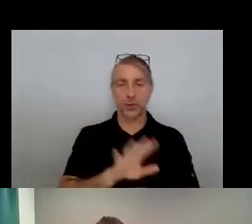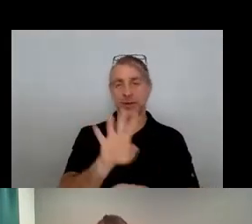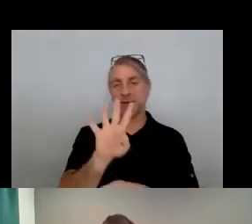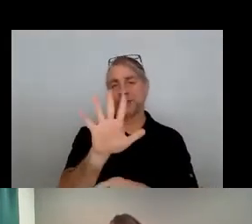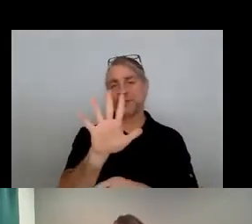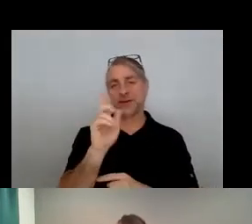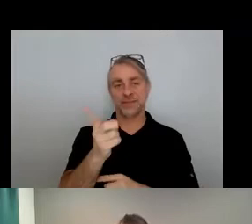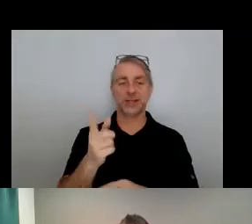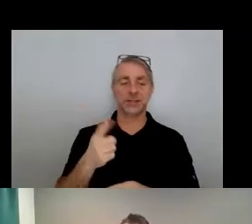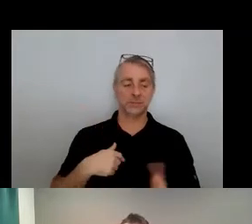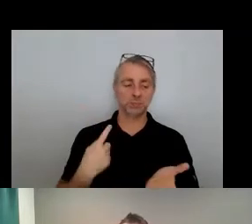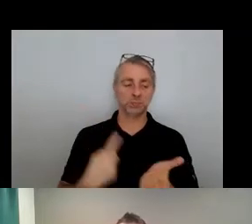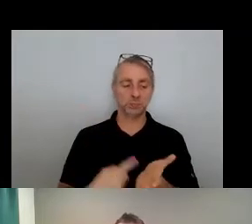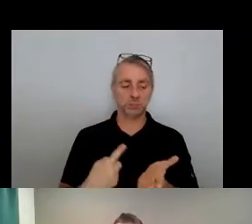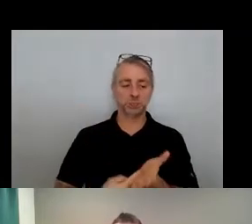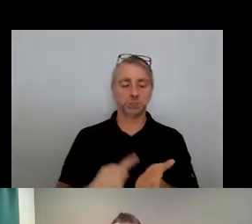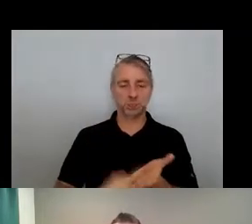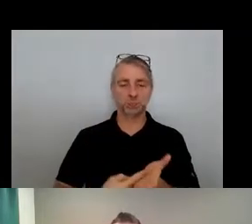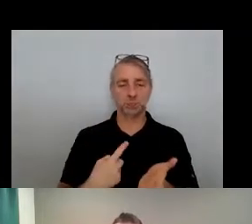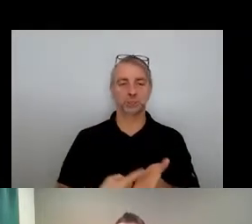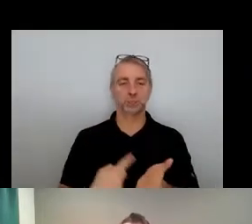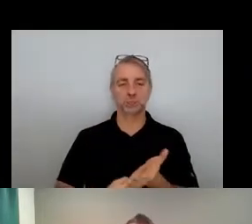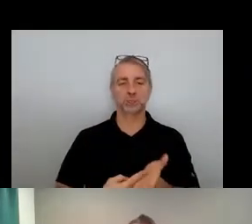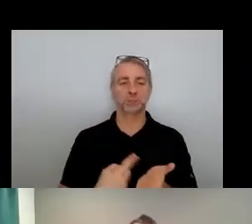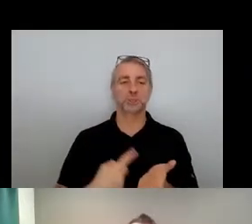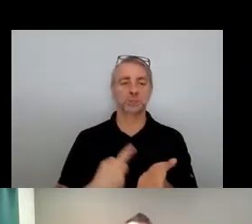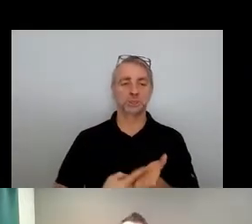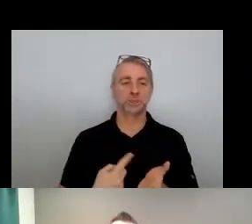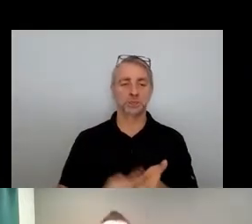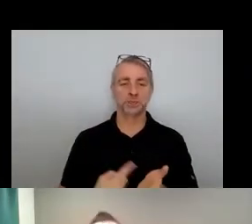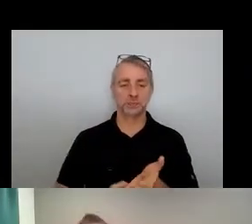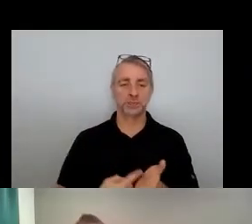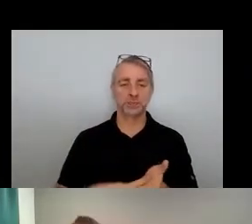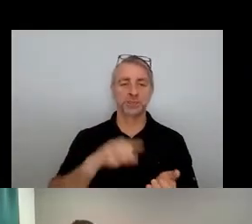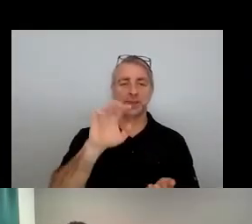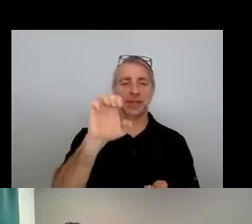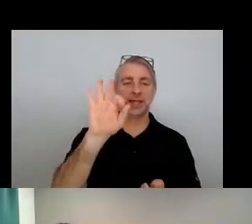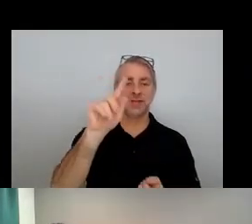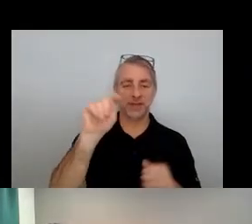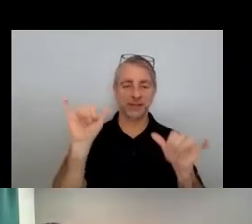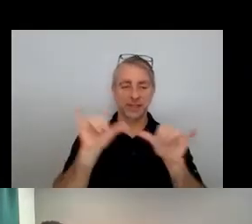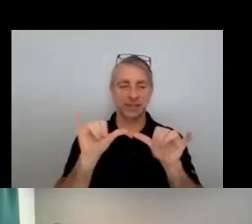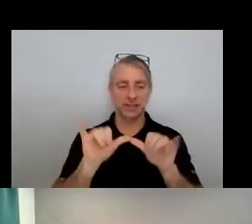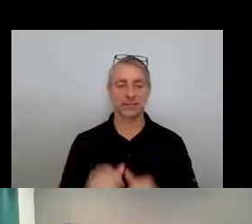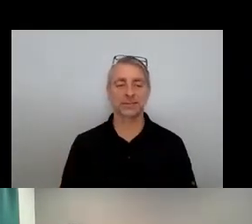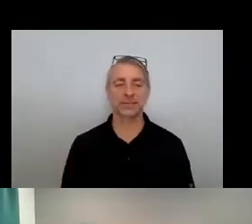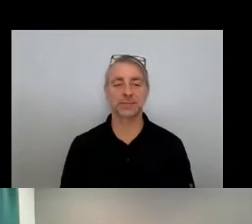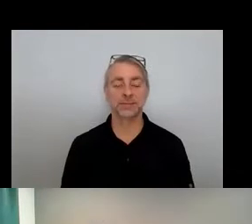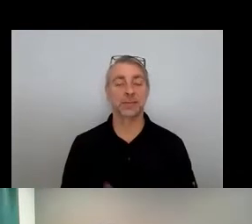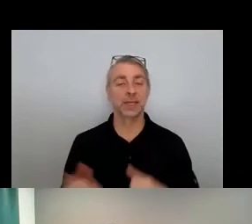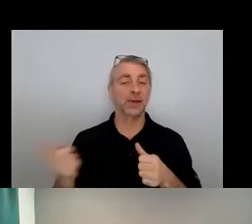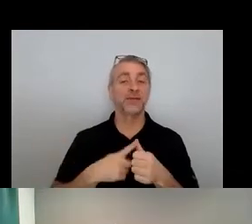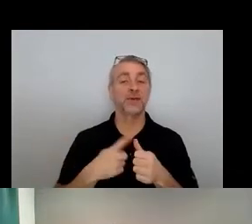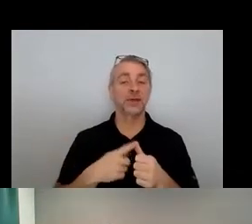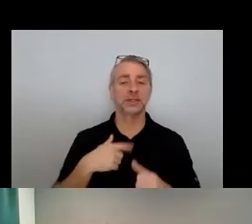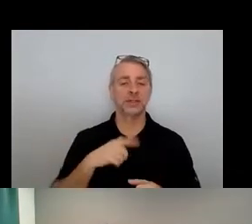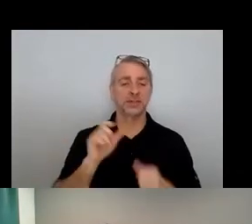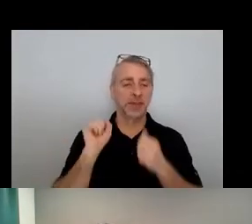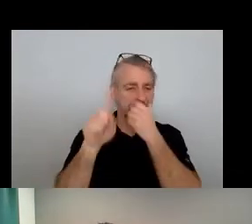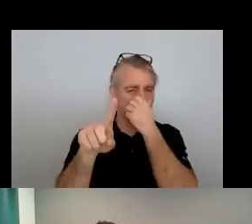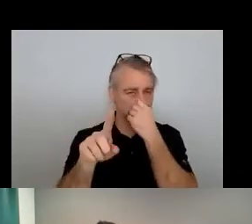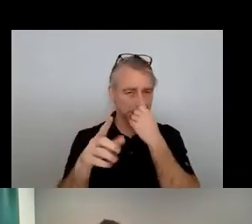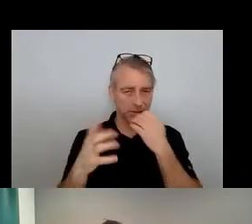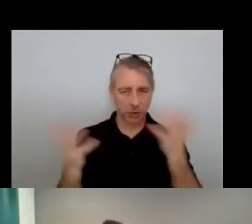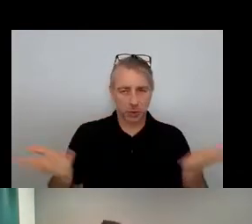on. So I'll flip slides here. So let's start here. What is an effect size? What do I mean by that